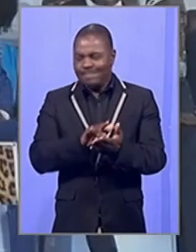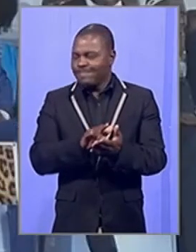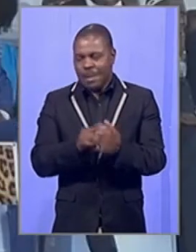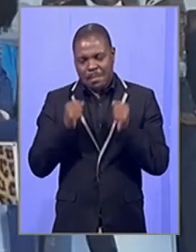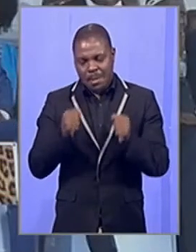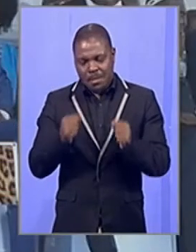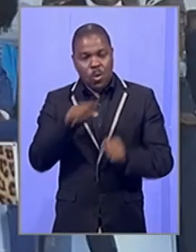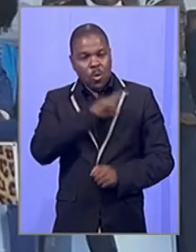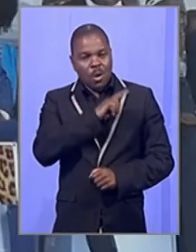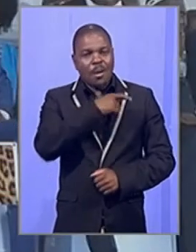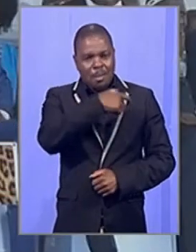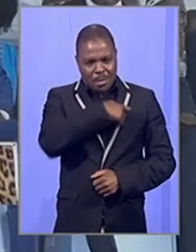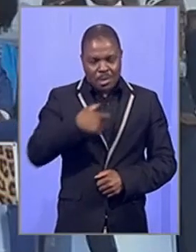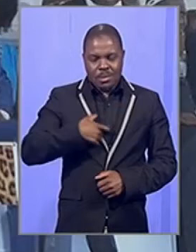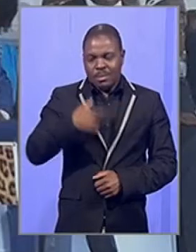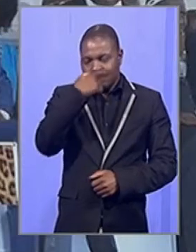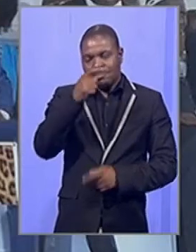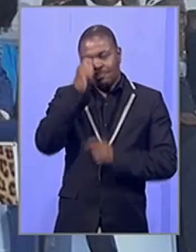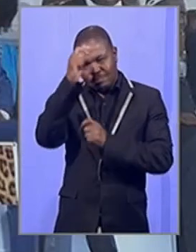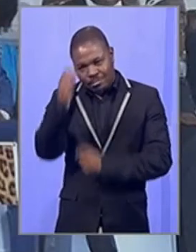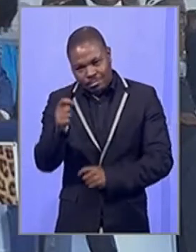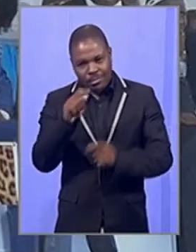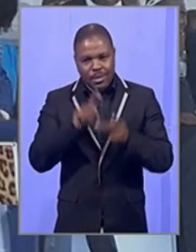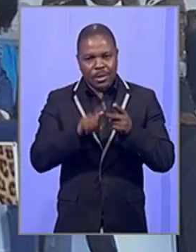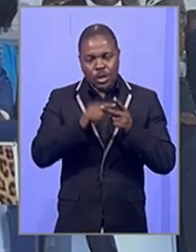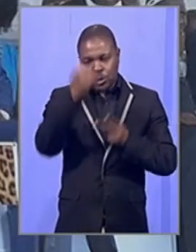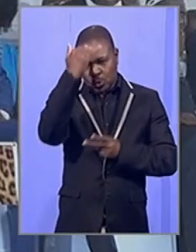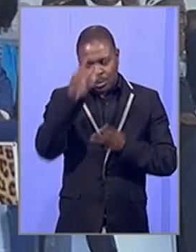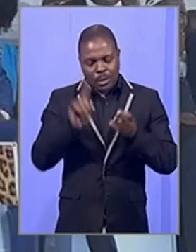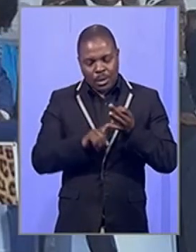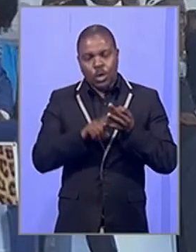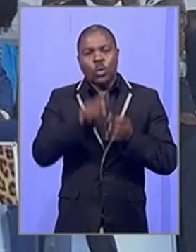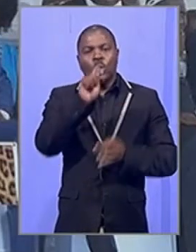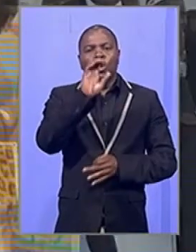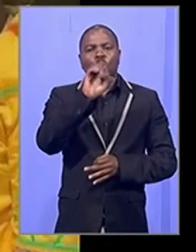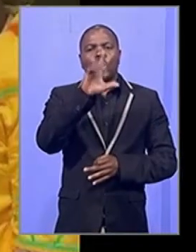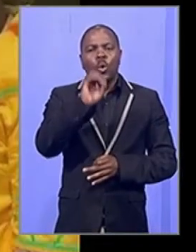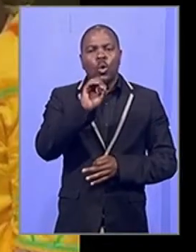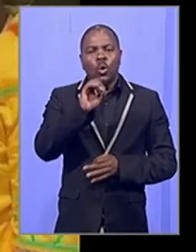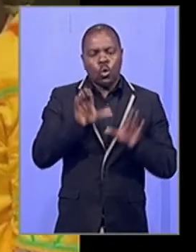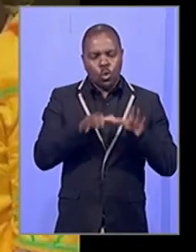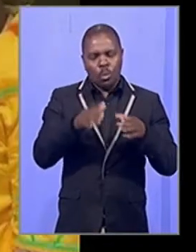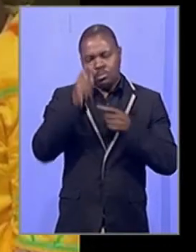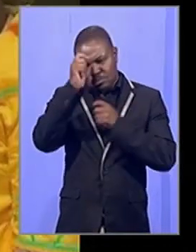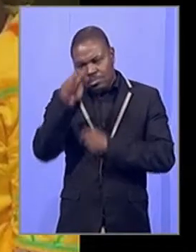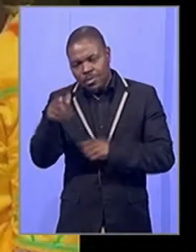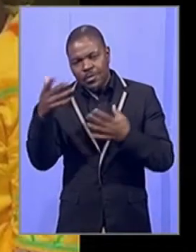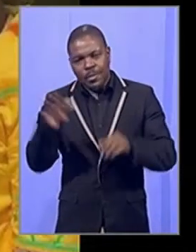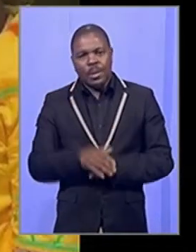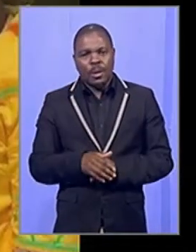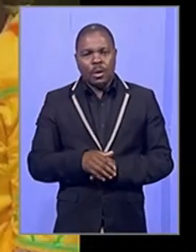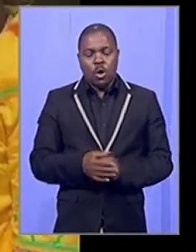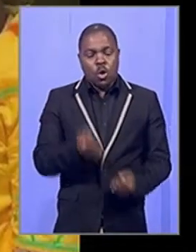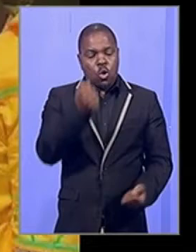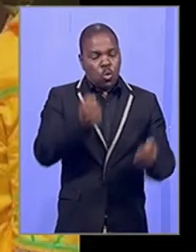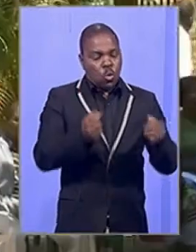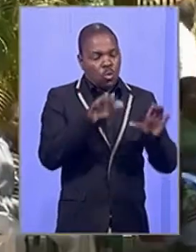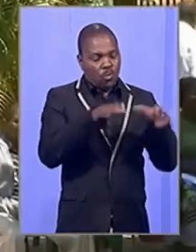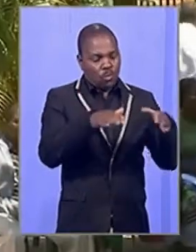Ramaphosa, Zuma le Khomišene ya Tolo. Ba ka mošato wa Mojatši ba amogetše sephetho sa